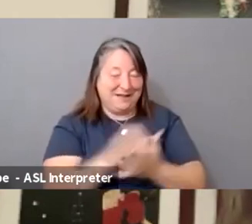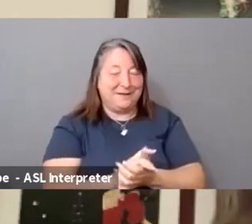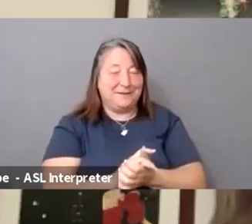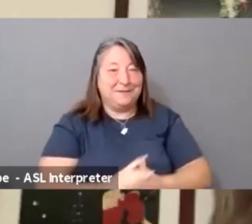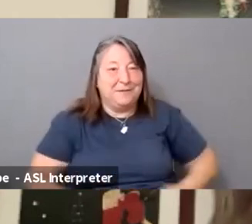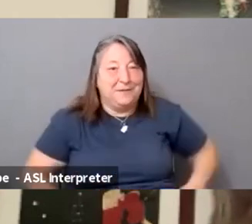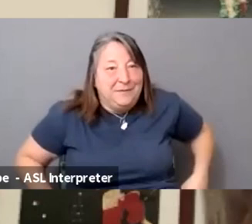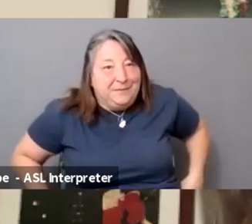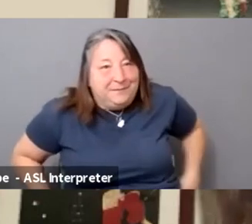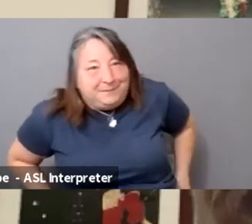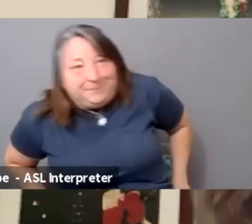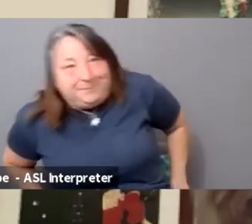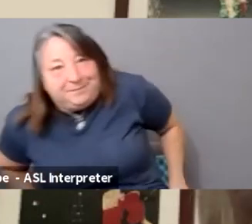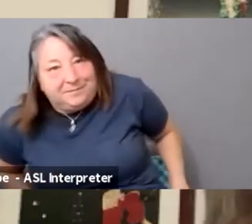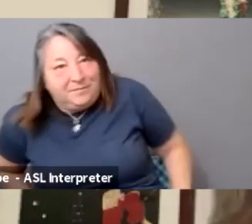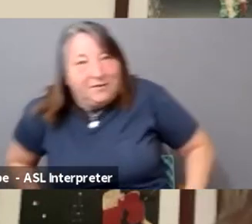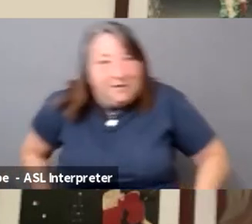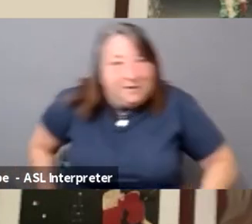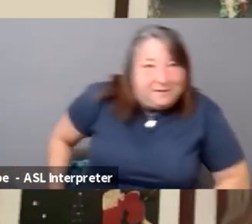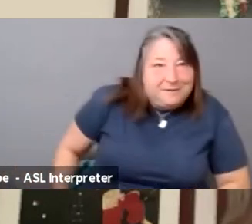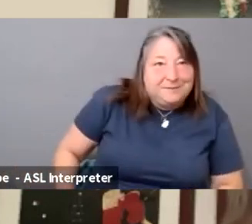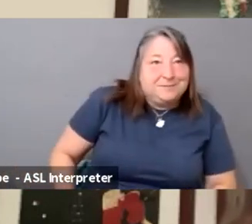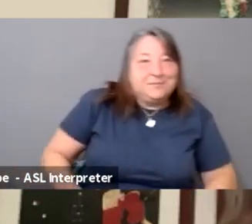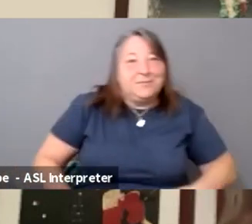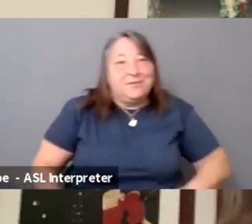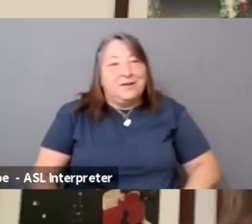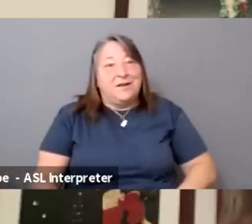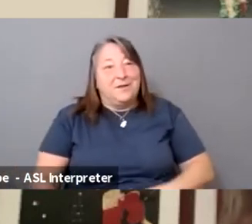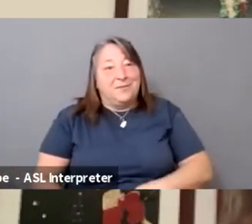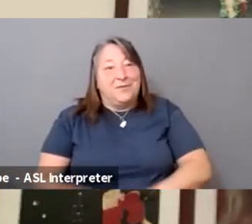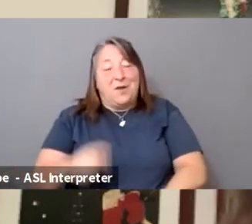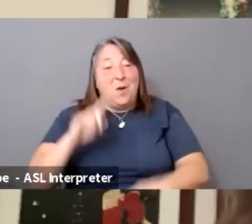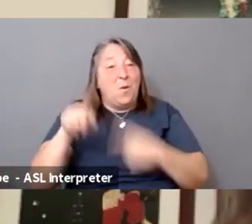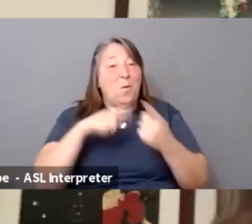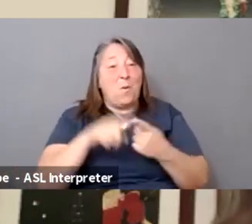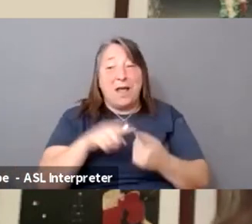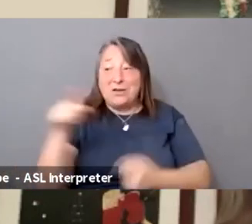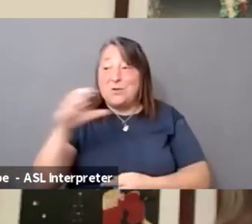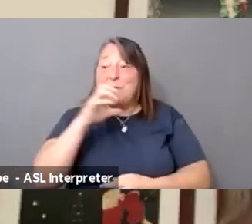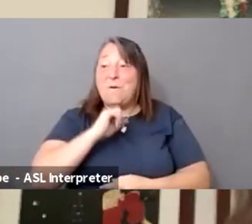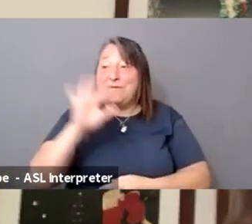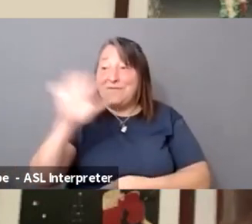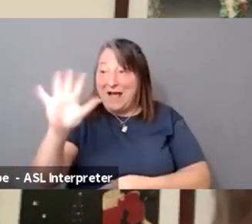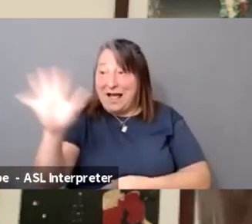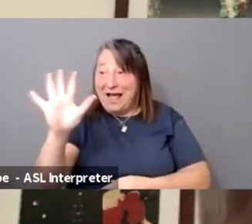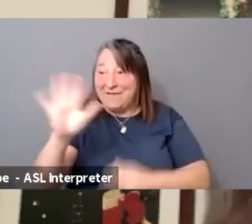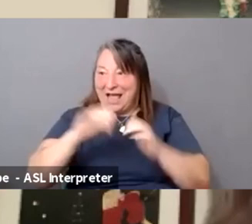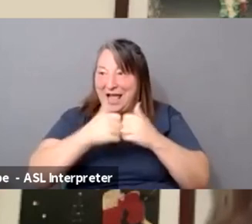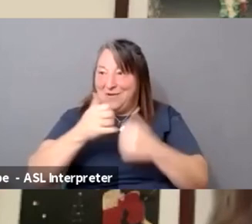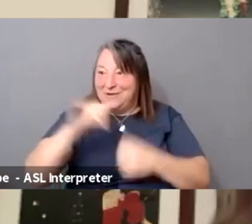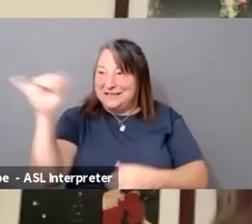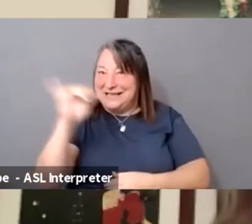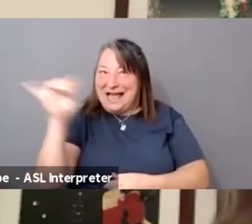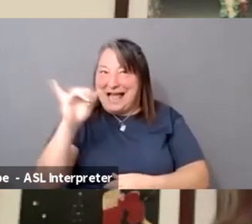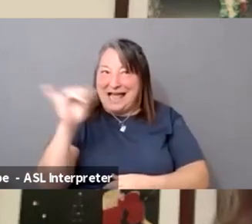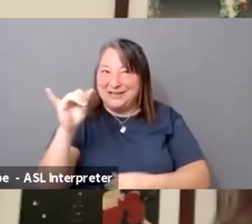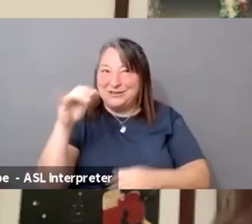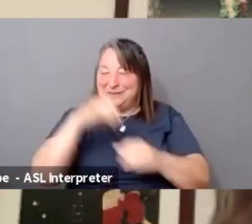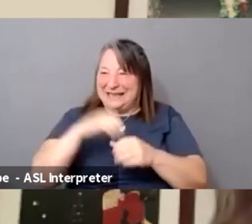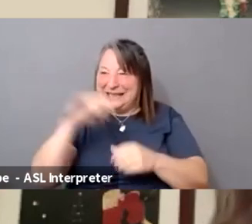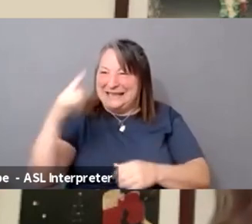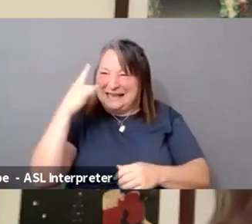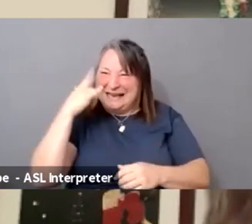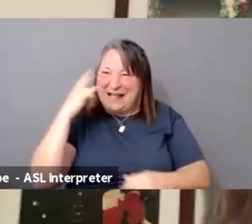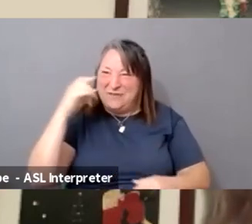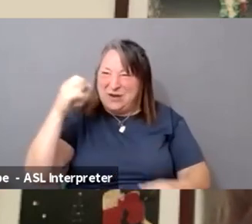what was it like being 5 years old and in the California-based Peking Opera? And how did